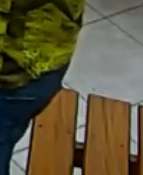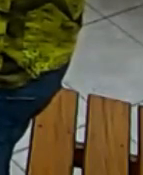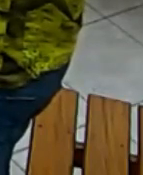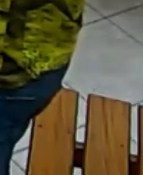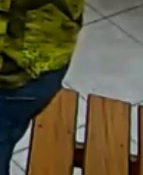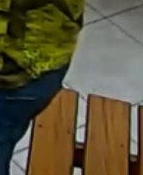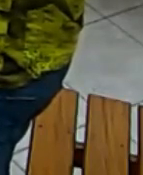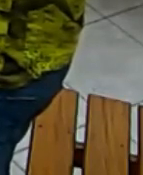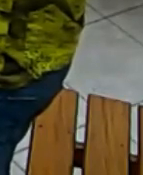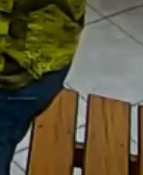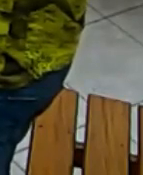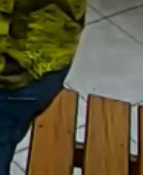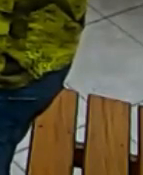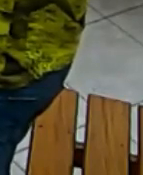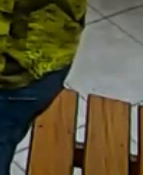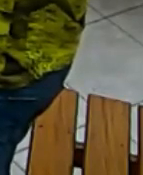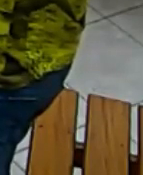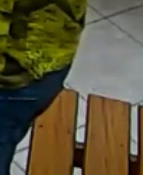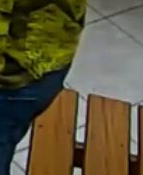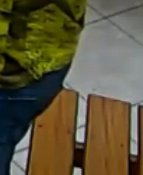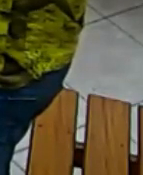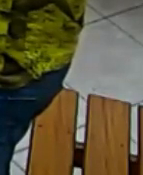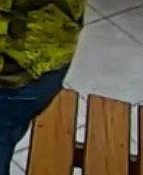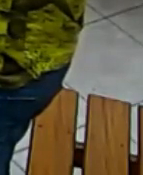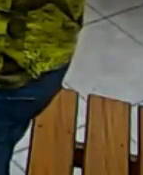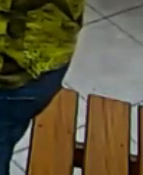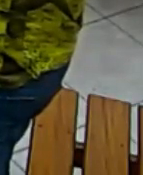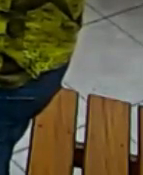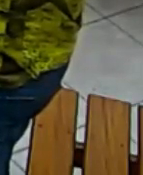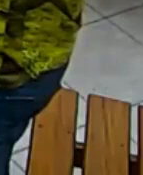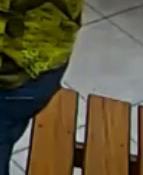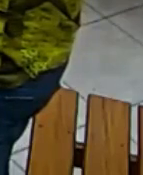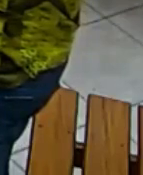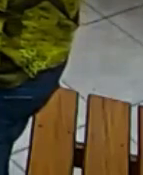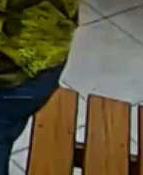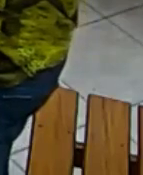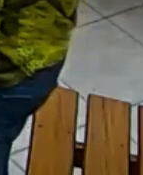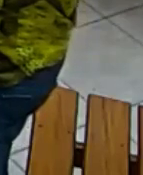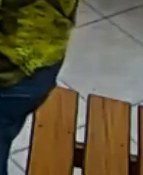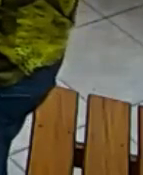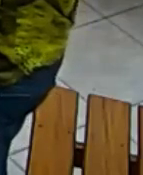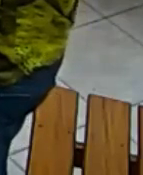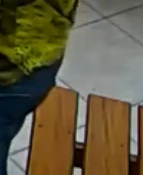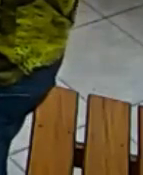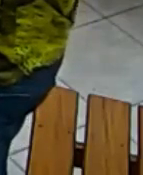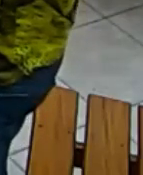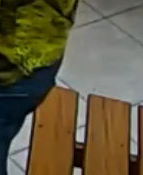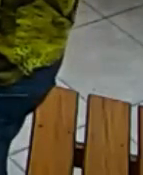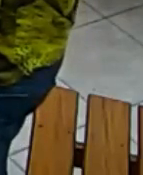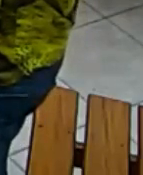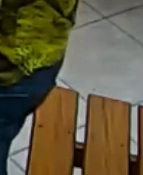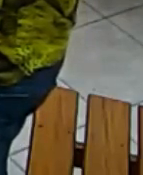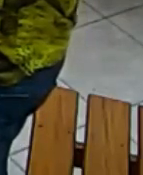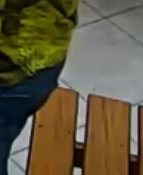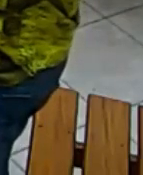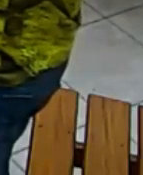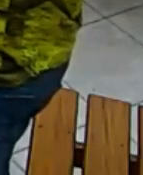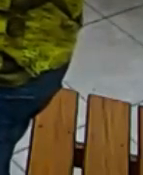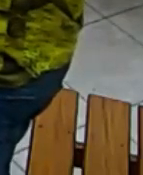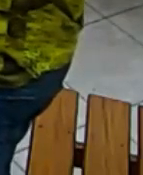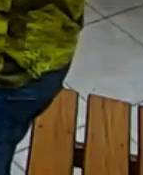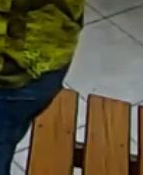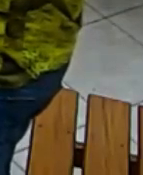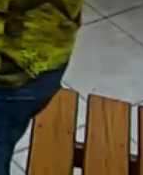their schoolwork, Lord, we pray and we ask you, Lord, that you bless them in their studies. We ask, Lord, that you would bring back into